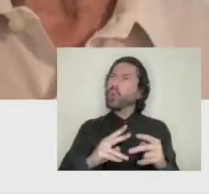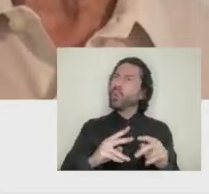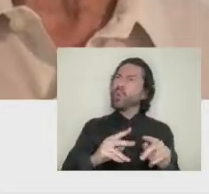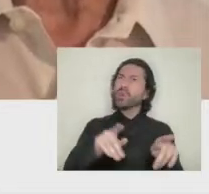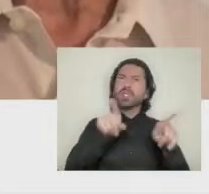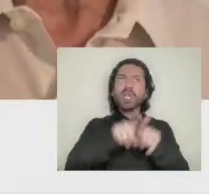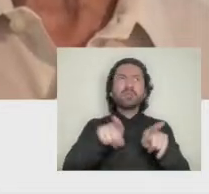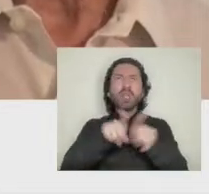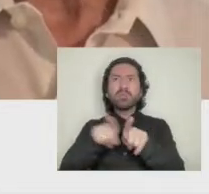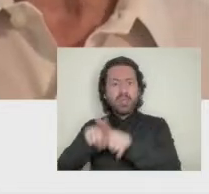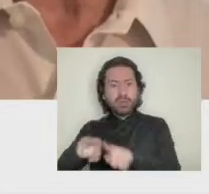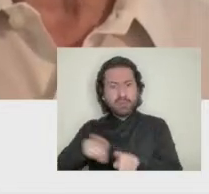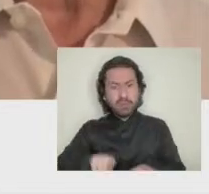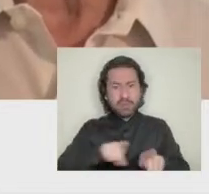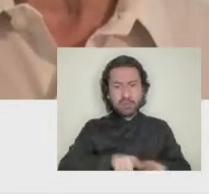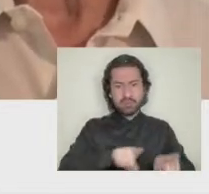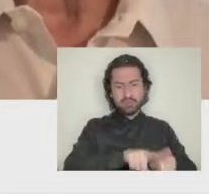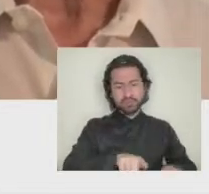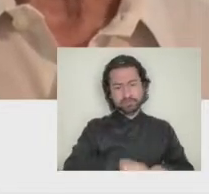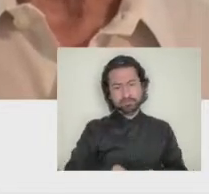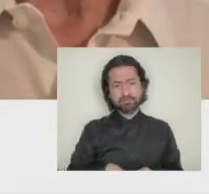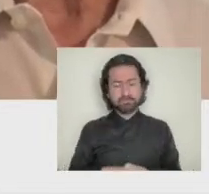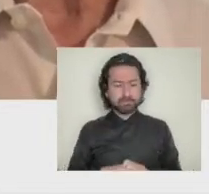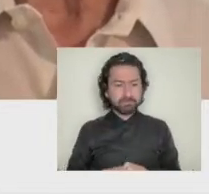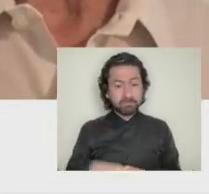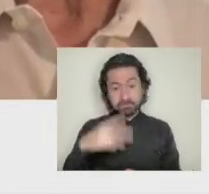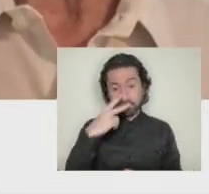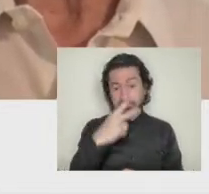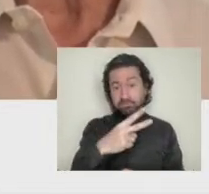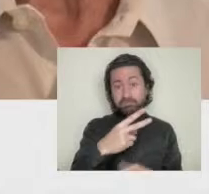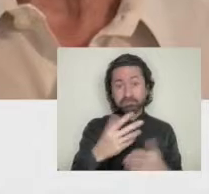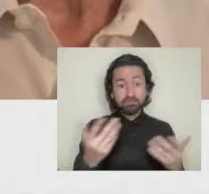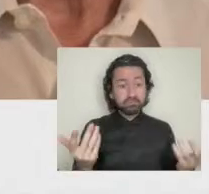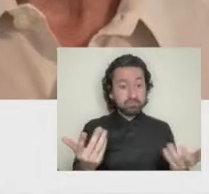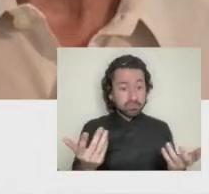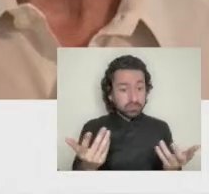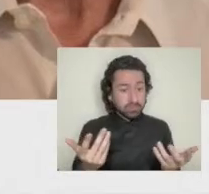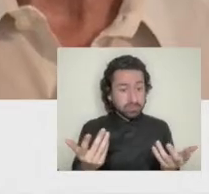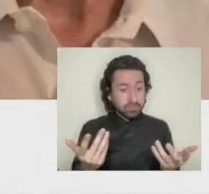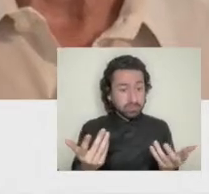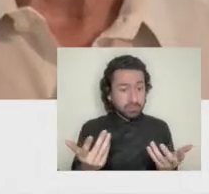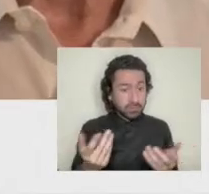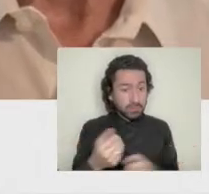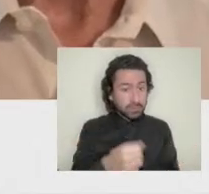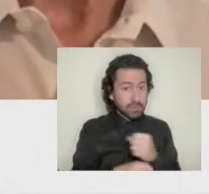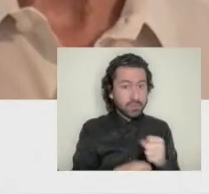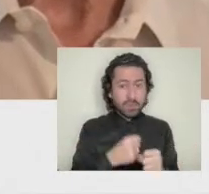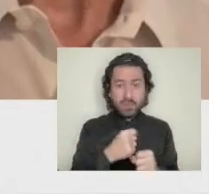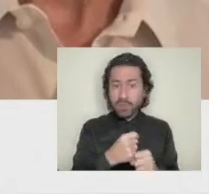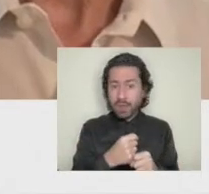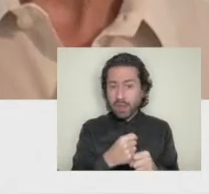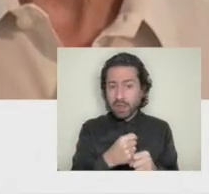Spain, Italy, France, did much better during the pandemic.